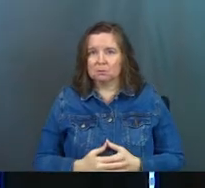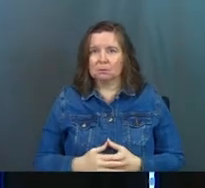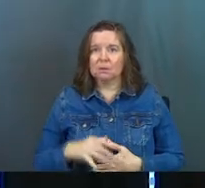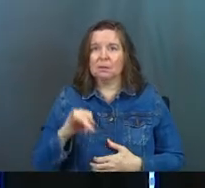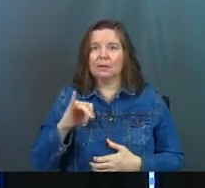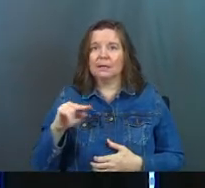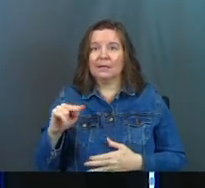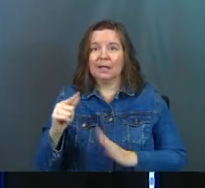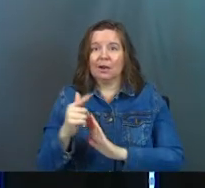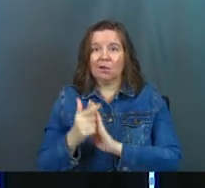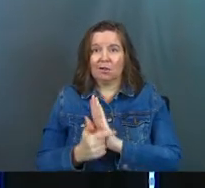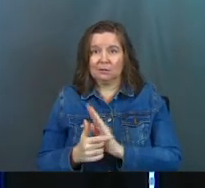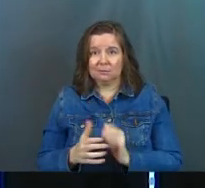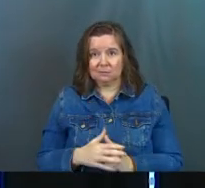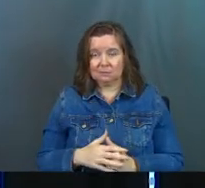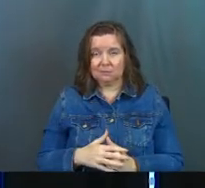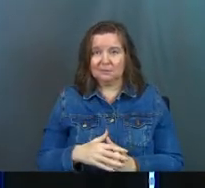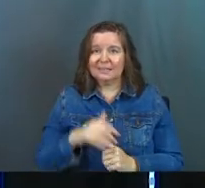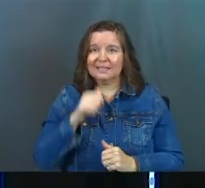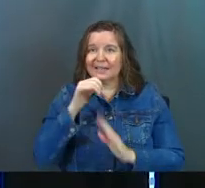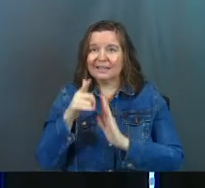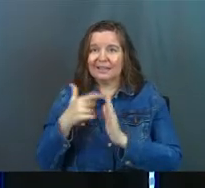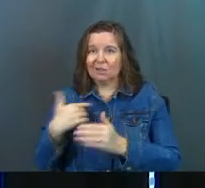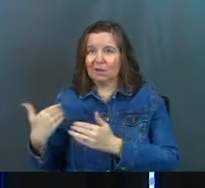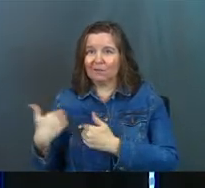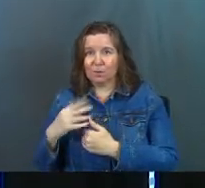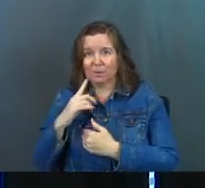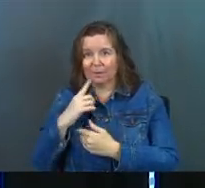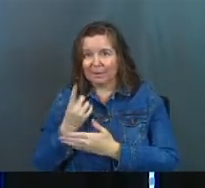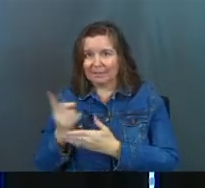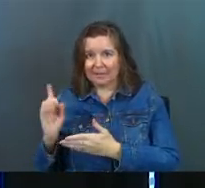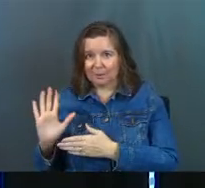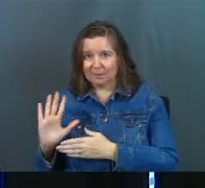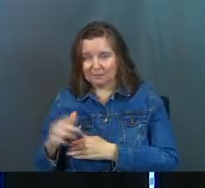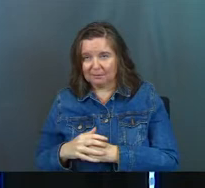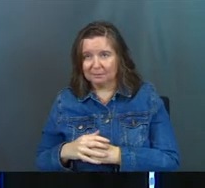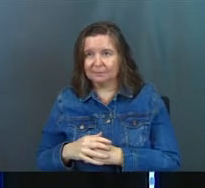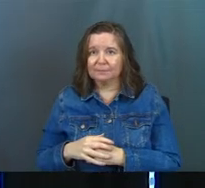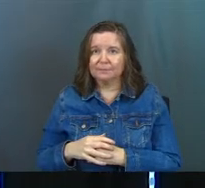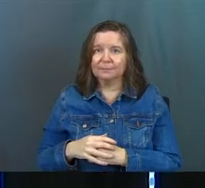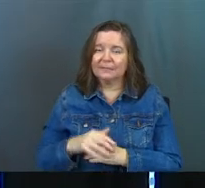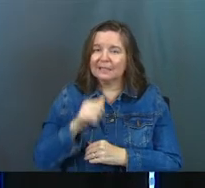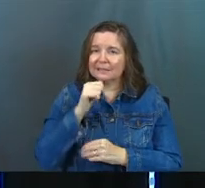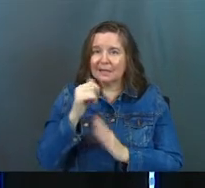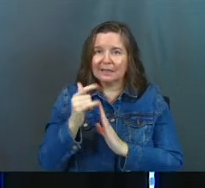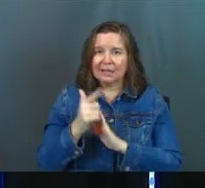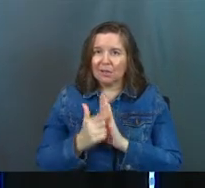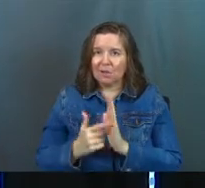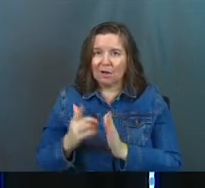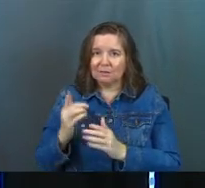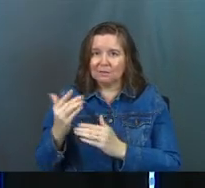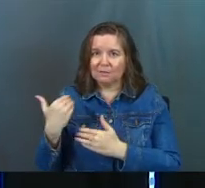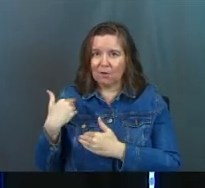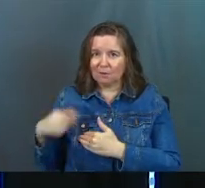in-laws? Just say this real quick. It's not the in-laws' fault. We talked about this last week. It's not the in-laws'